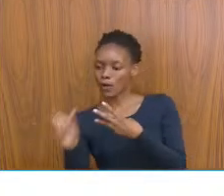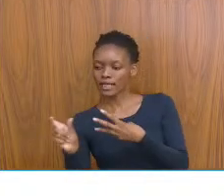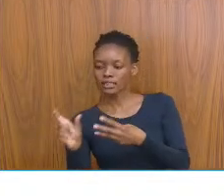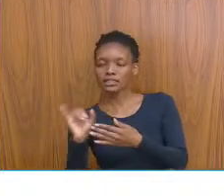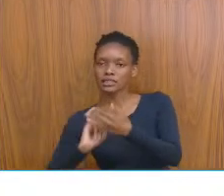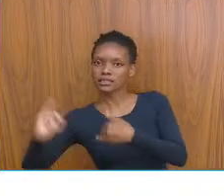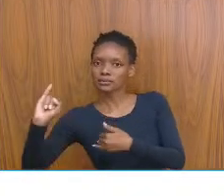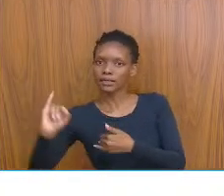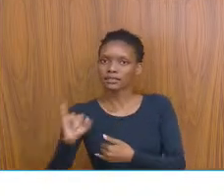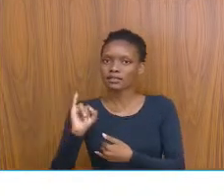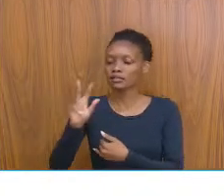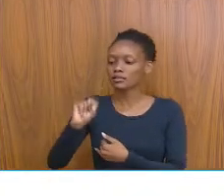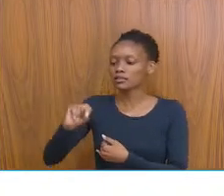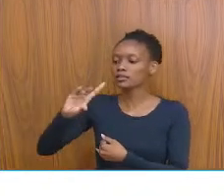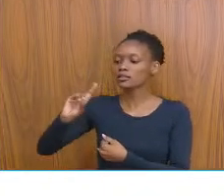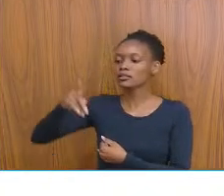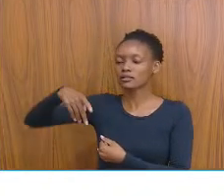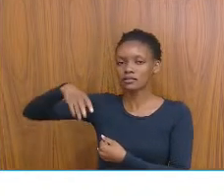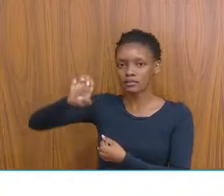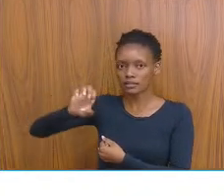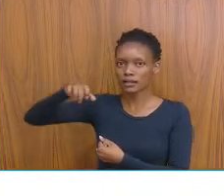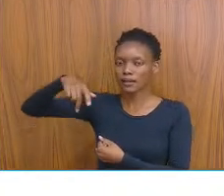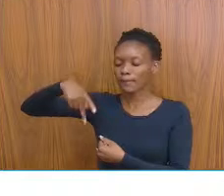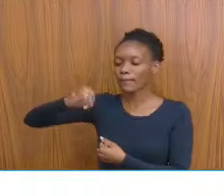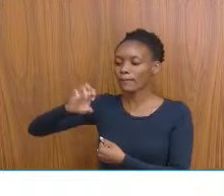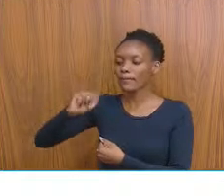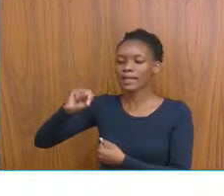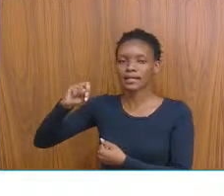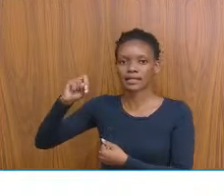independent capitalized.